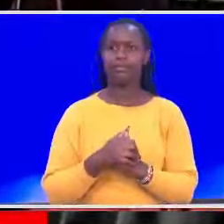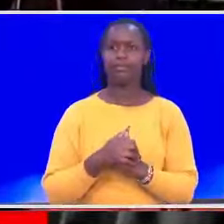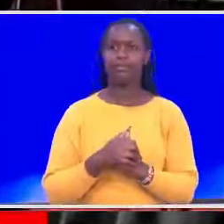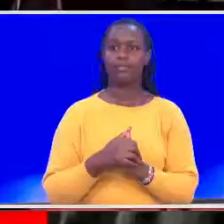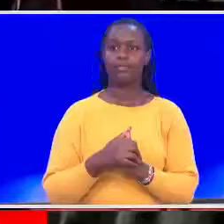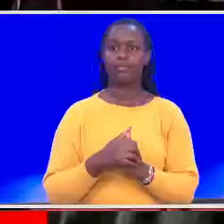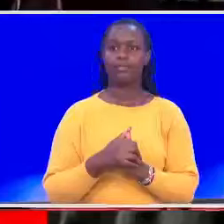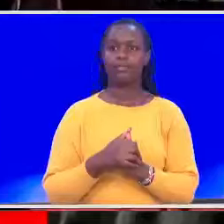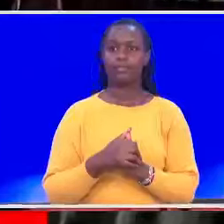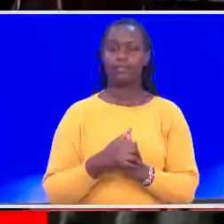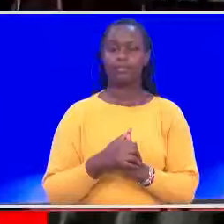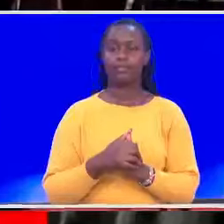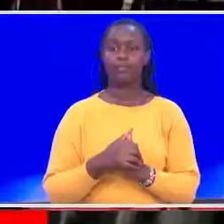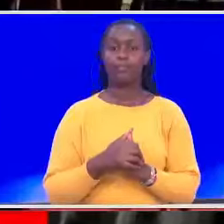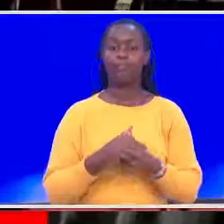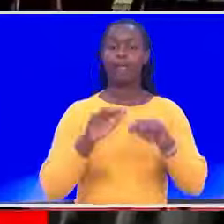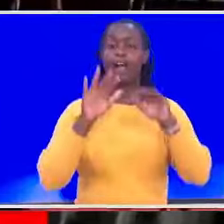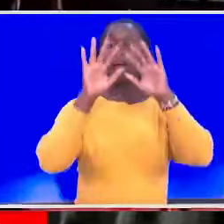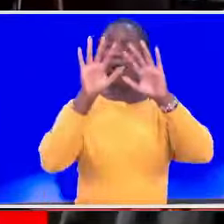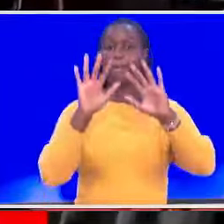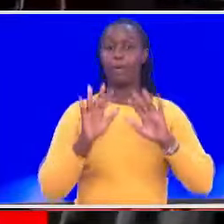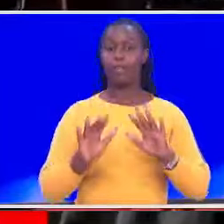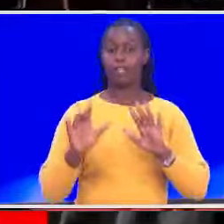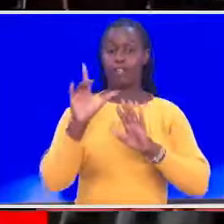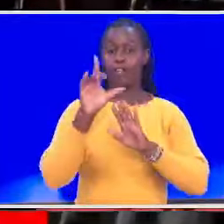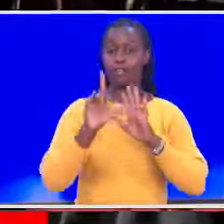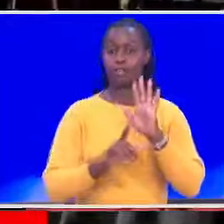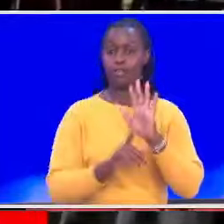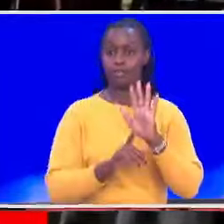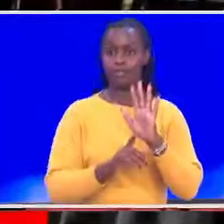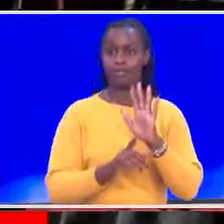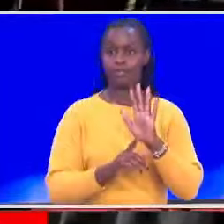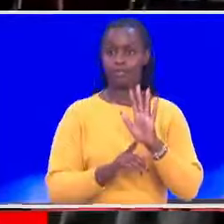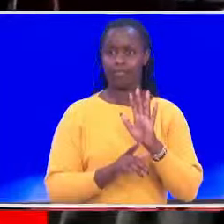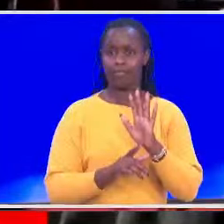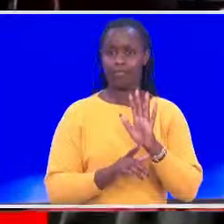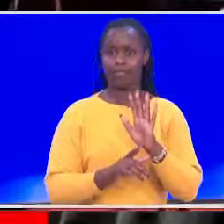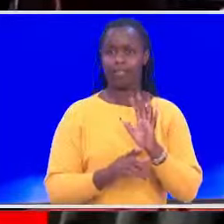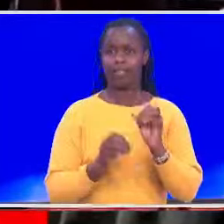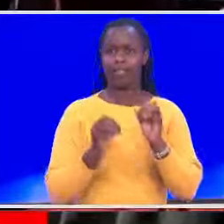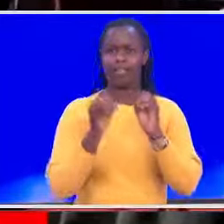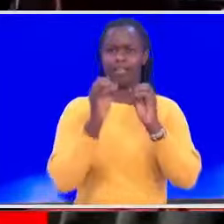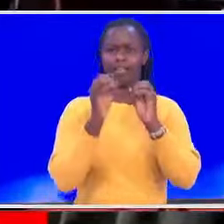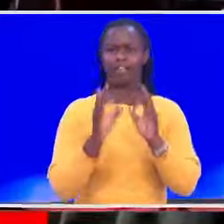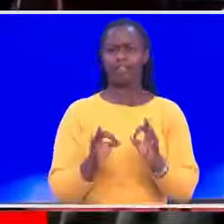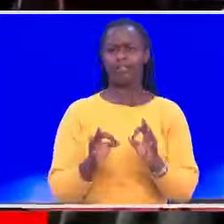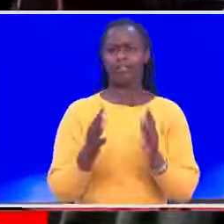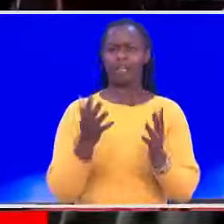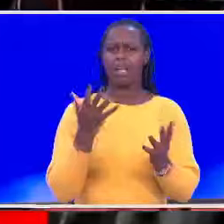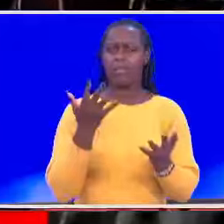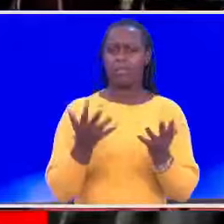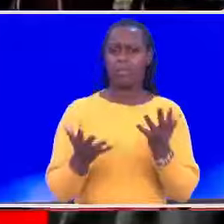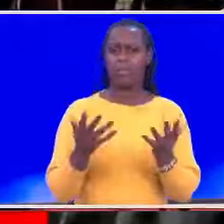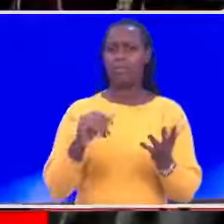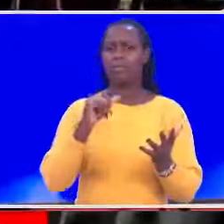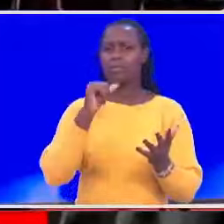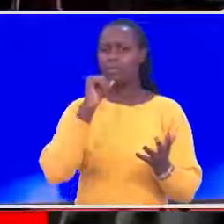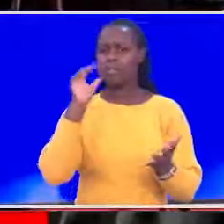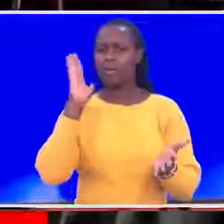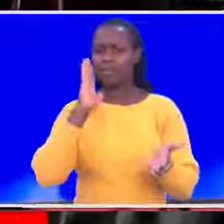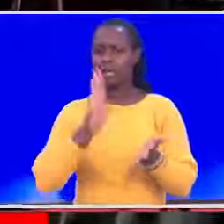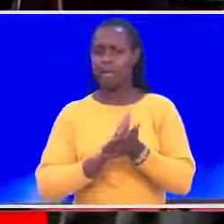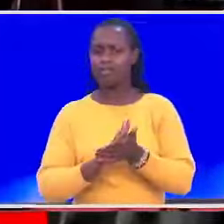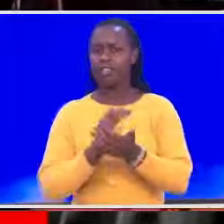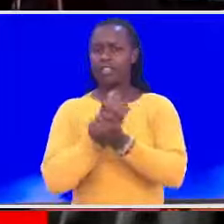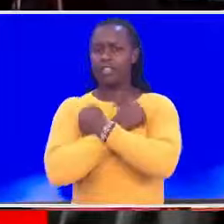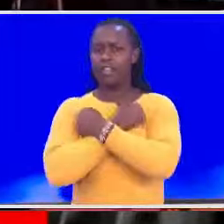the most important lesson, should you disregard his love for God and what God can do